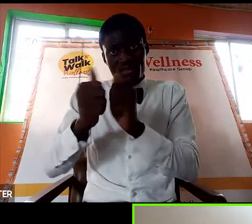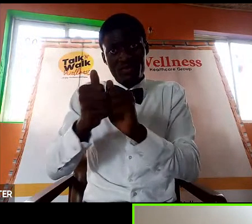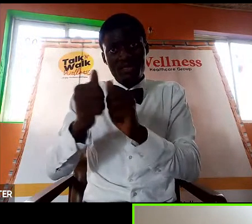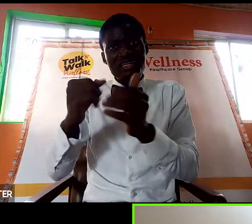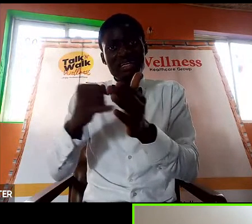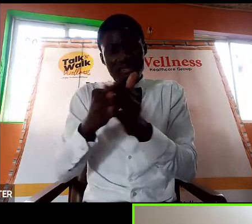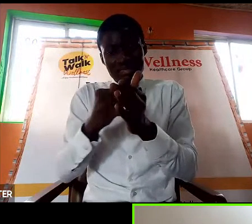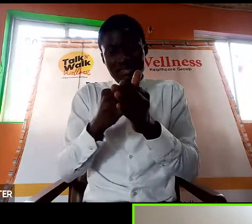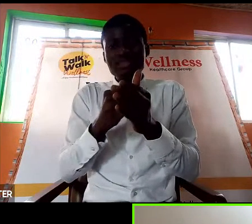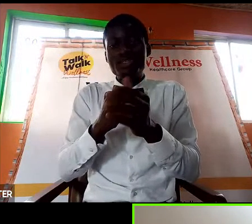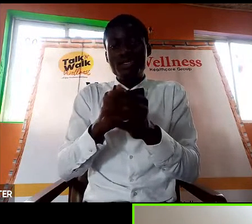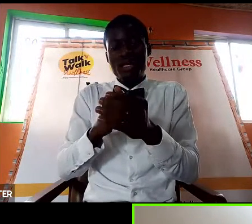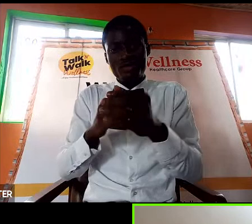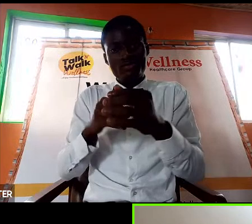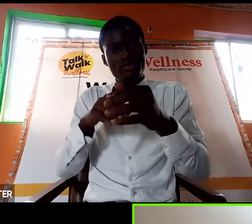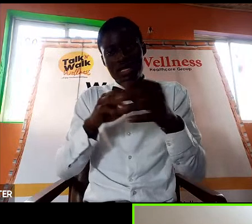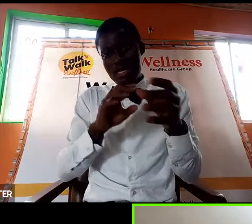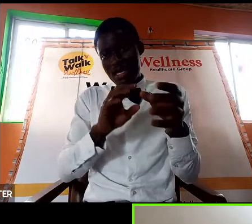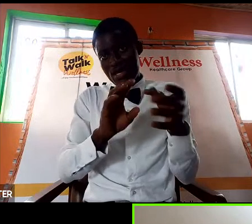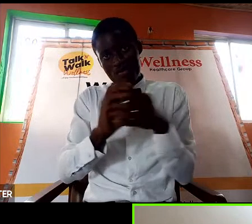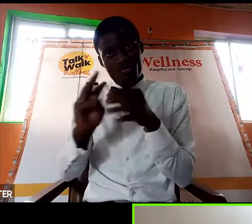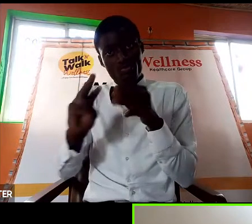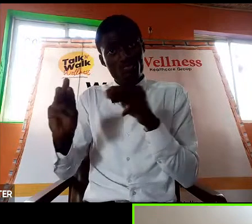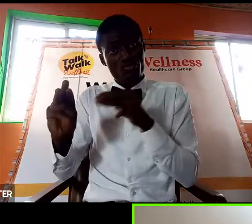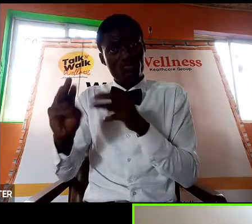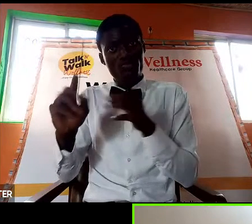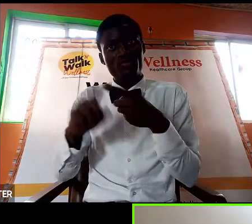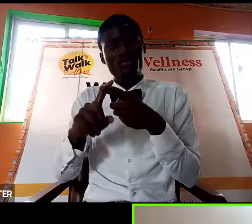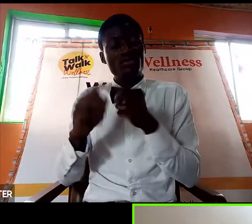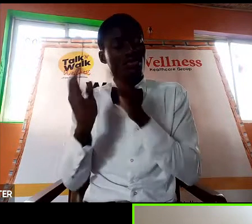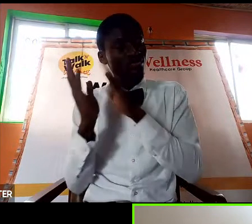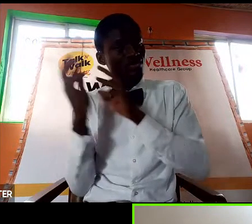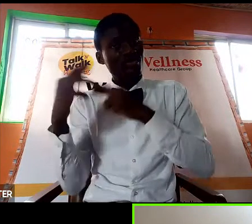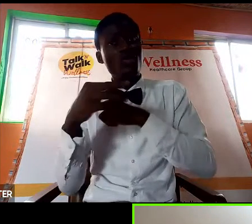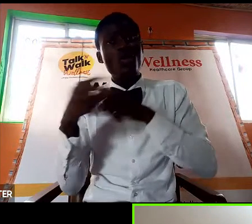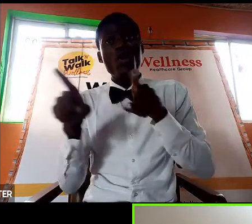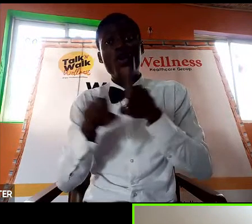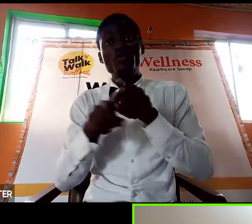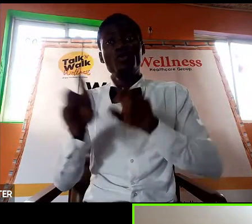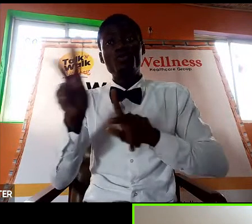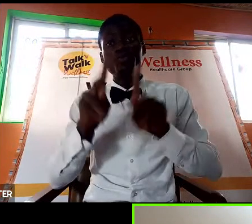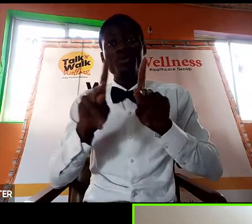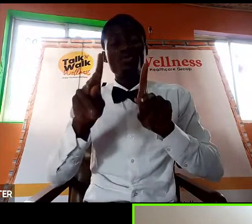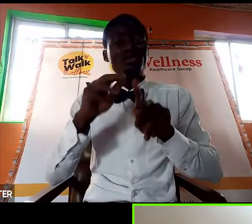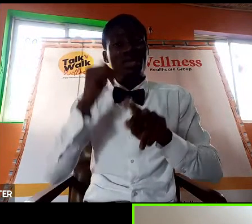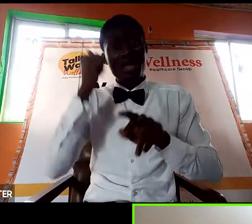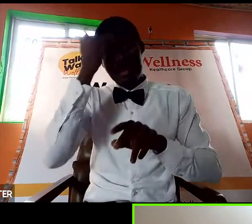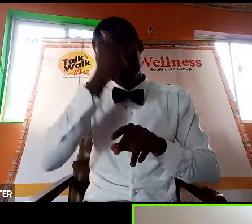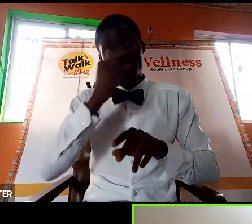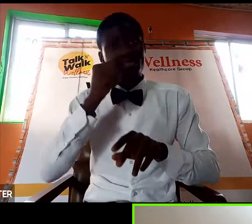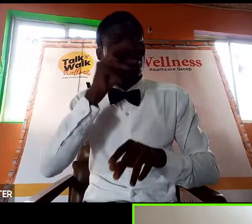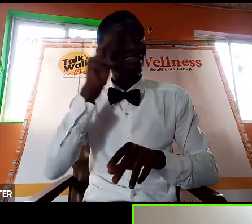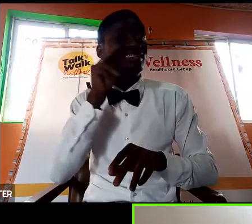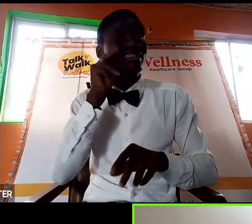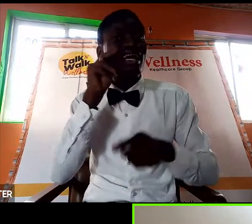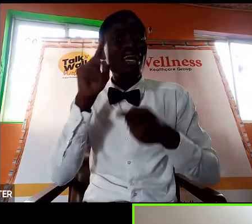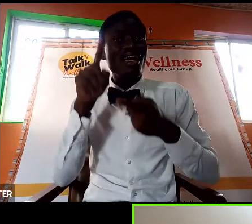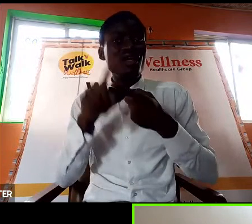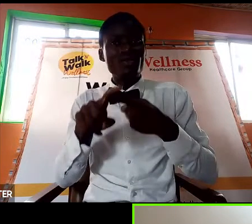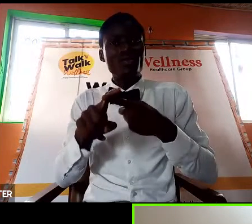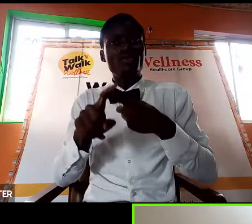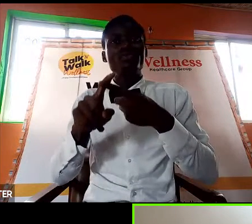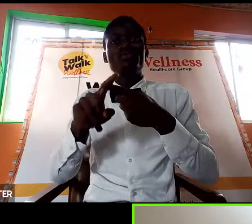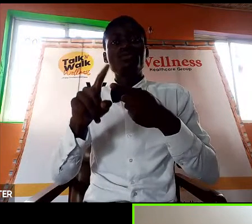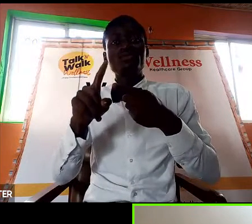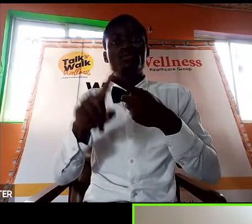want to encourage people to cultivate, especially Africans, Nigerians, you know, cultivate the habit of talking to a professional sex